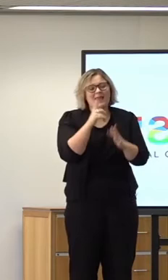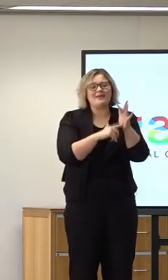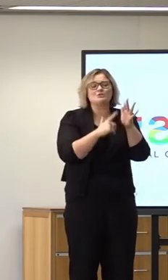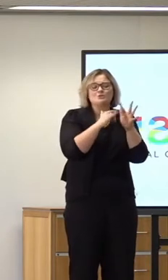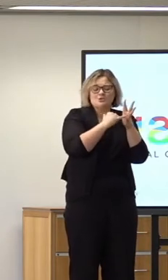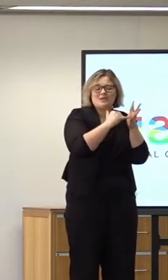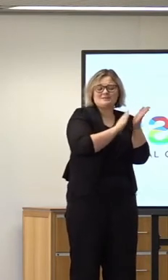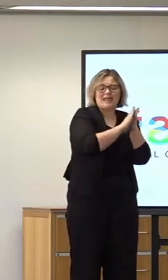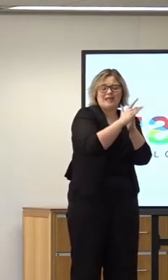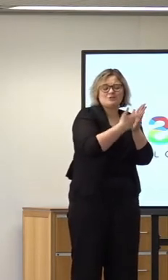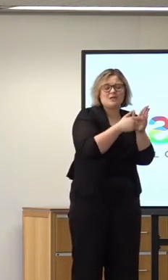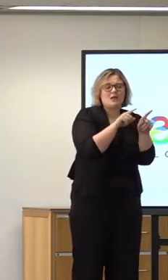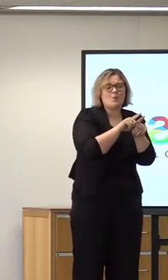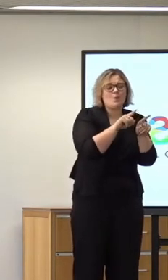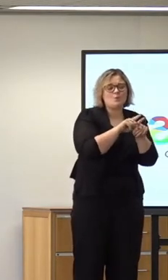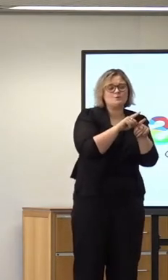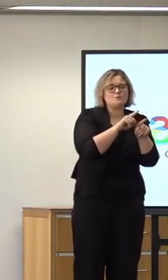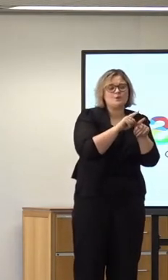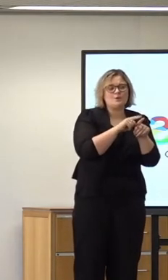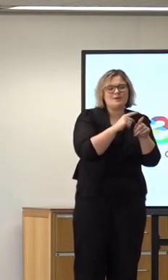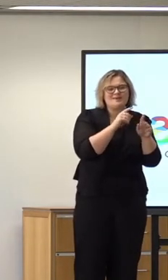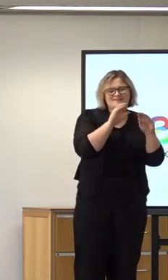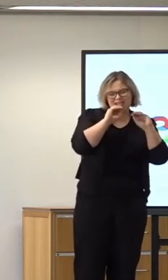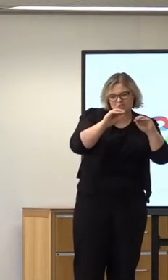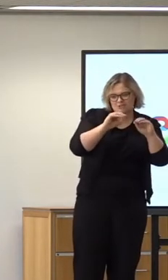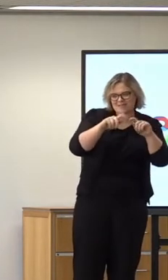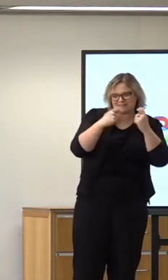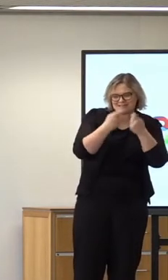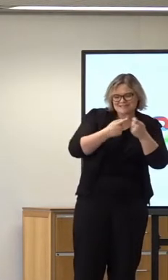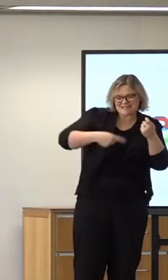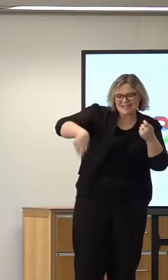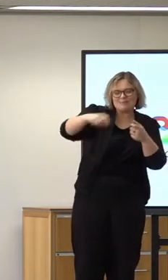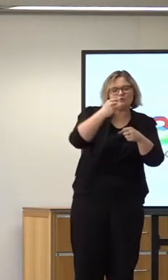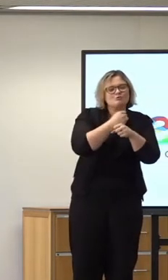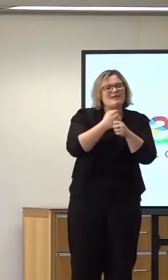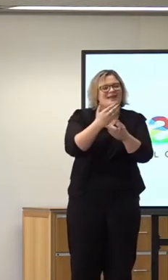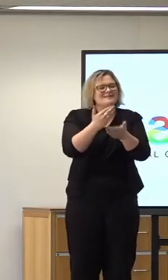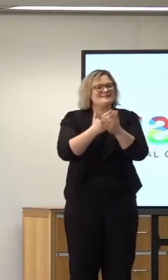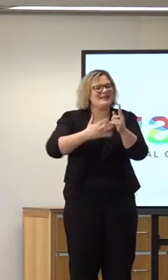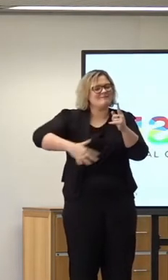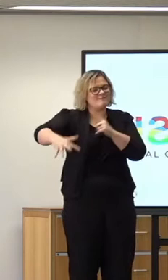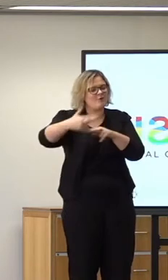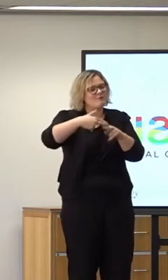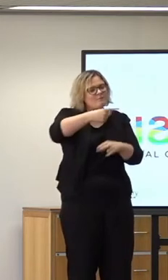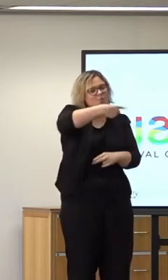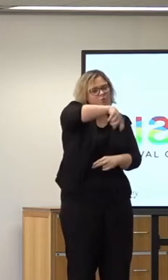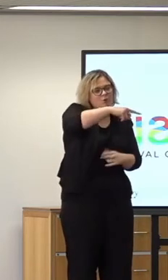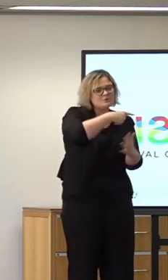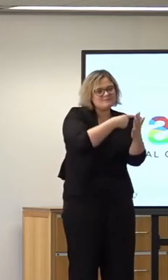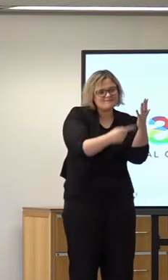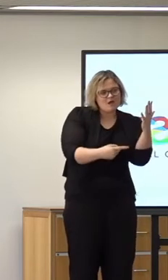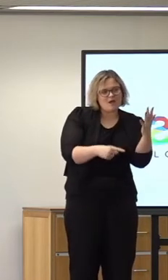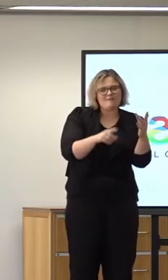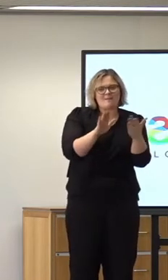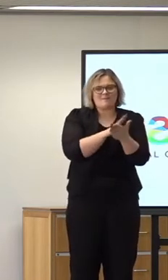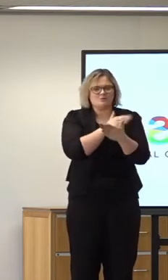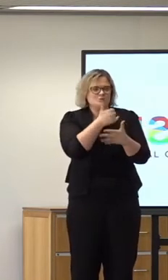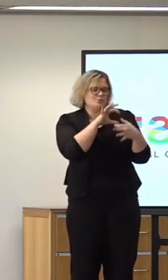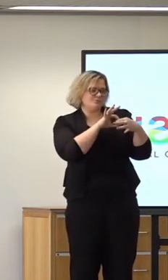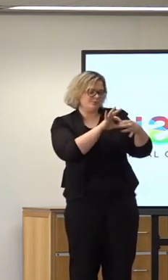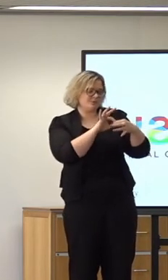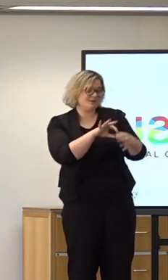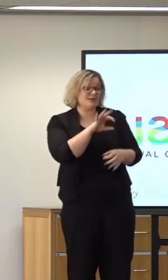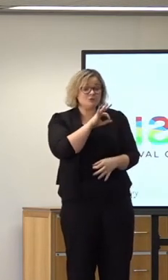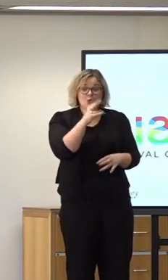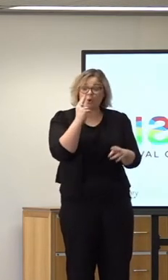working as well to educate the team to create a safe environment for those people and to maintain relationships with them. So it's not a quick fix, and